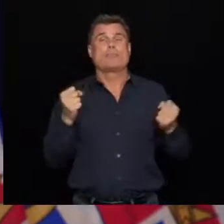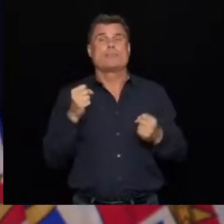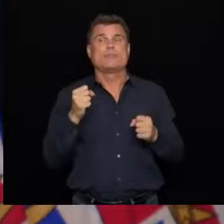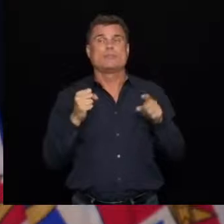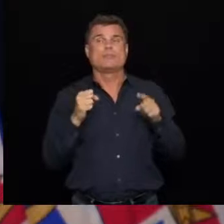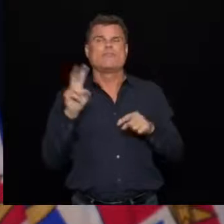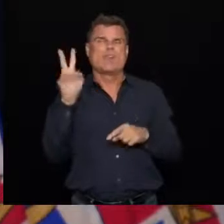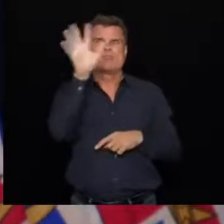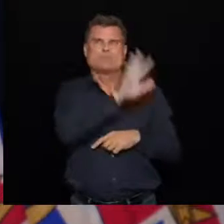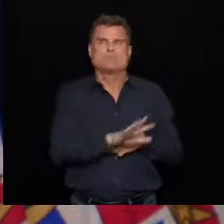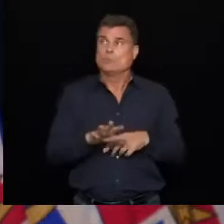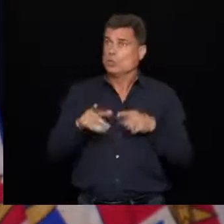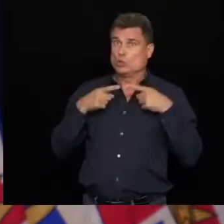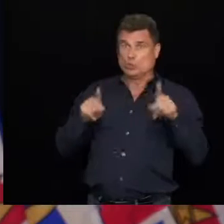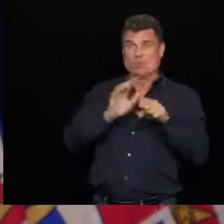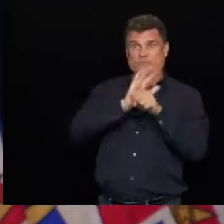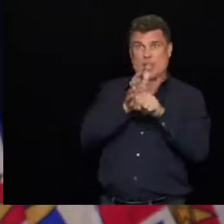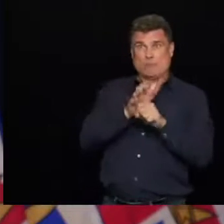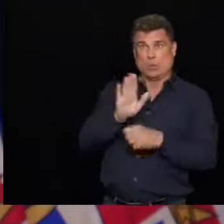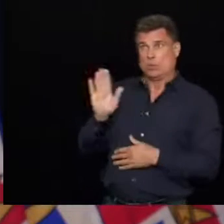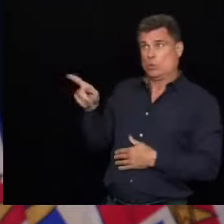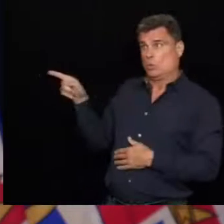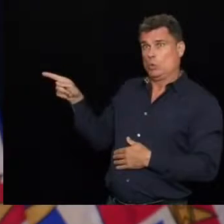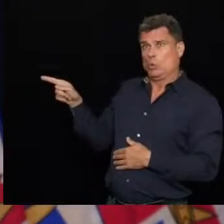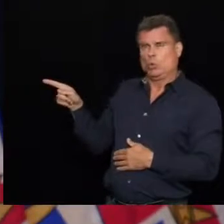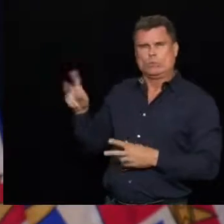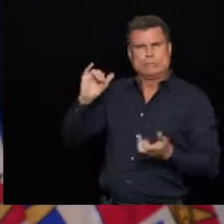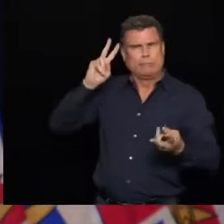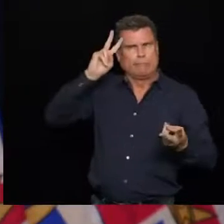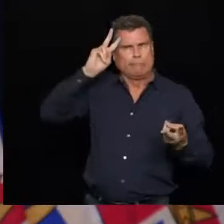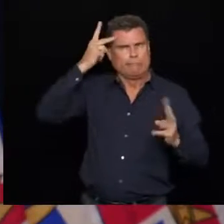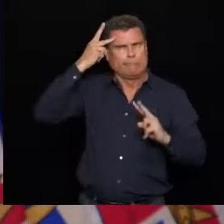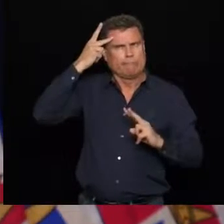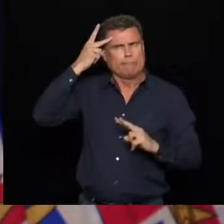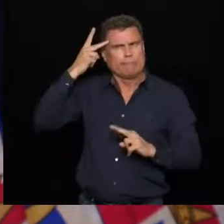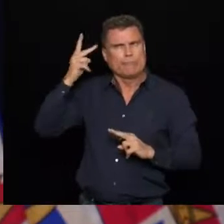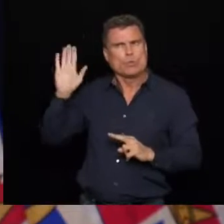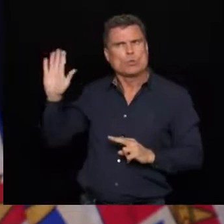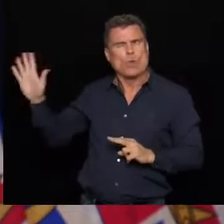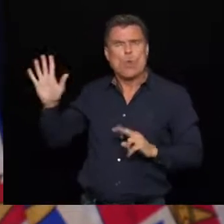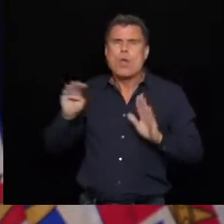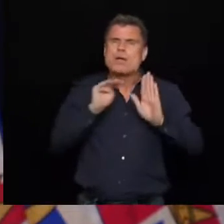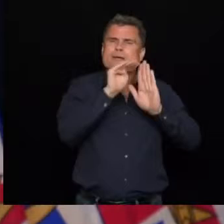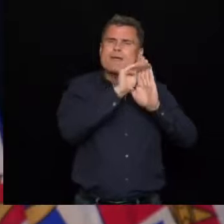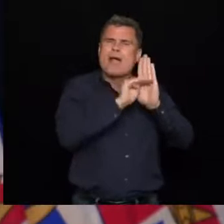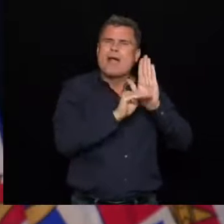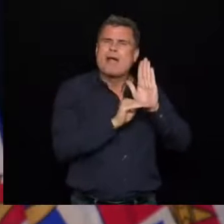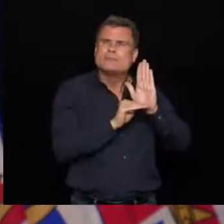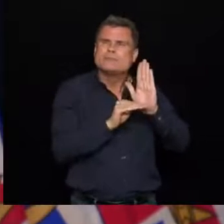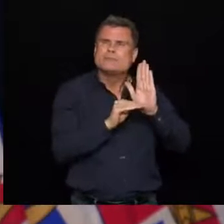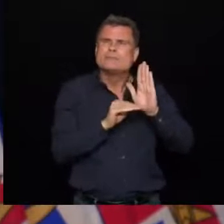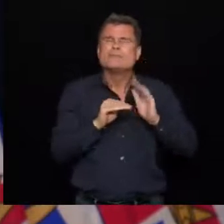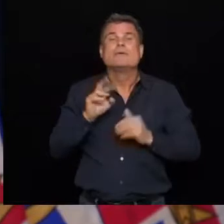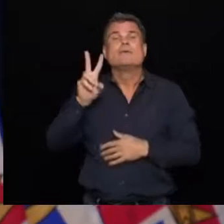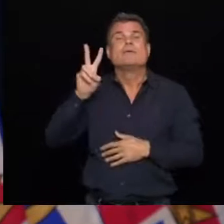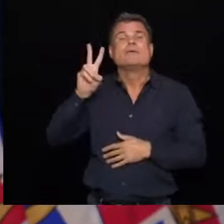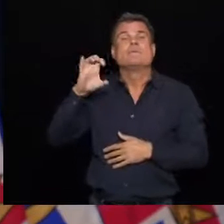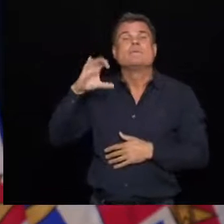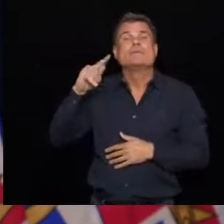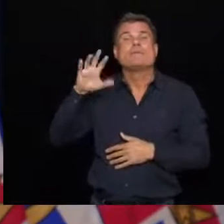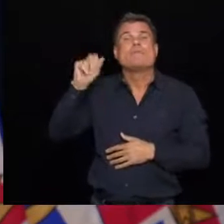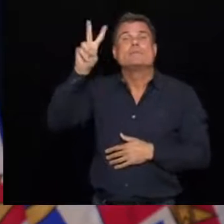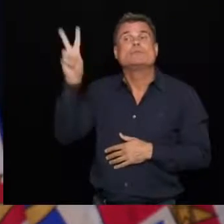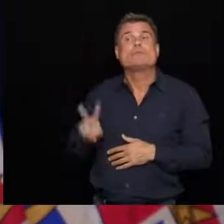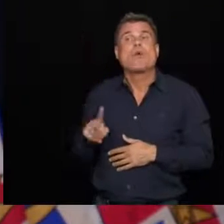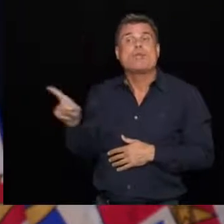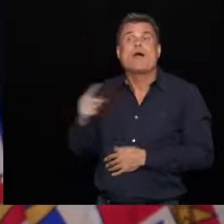are from Victoria. Earlier in the year, we heard that they were no longer having greeters at entrances to hospitals, and Health